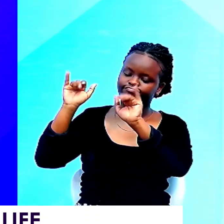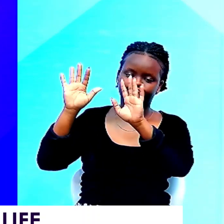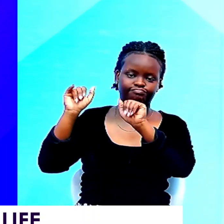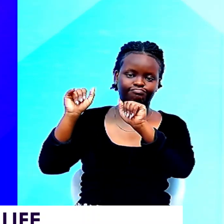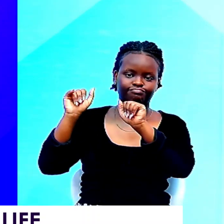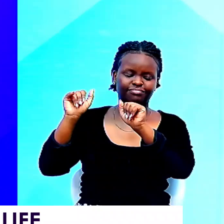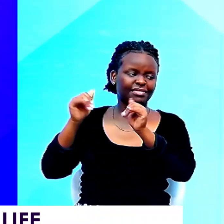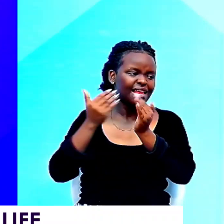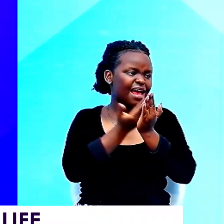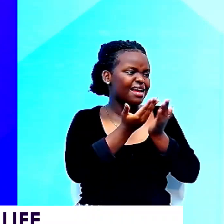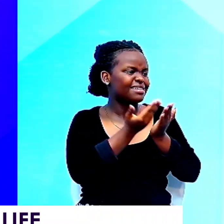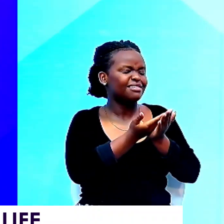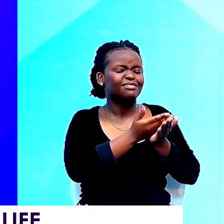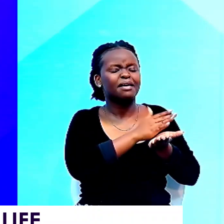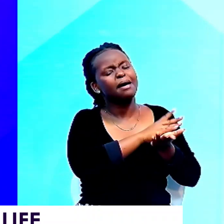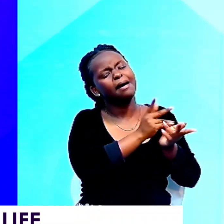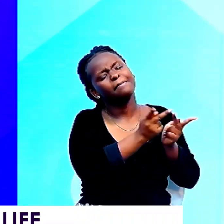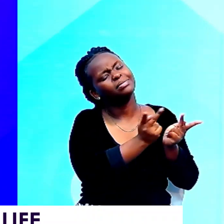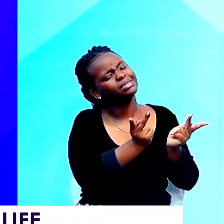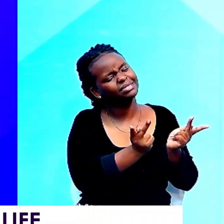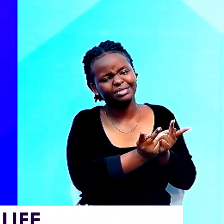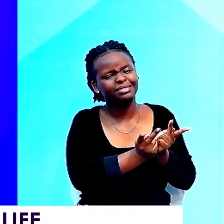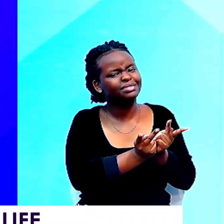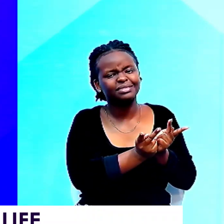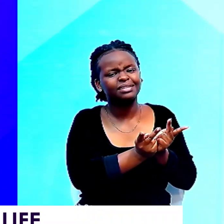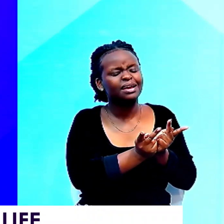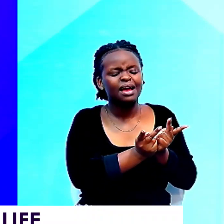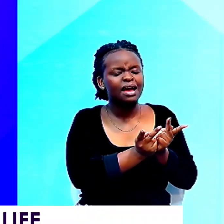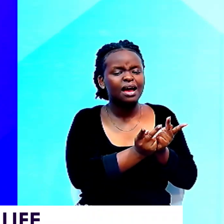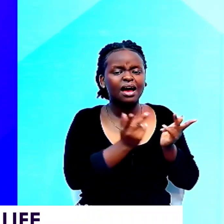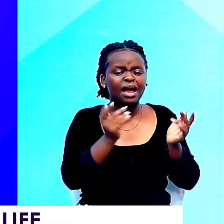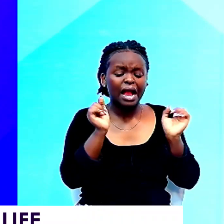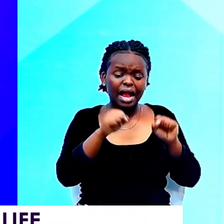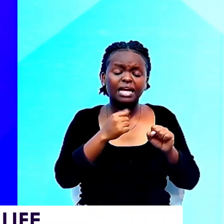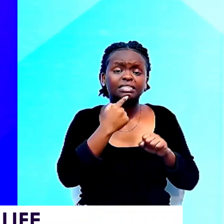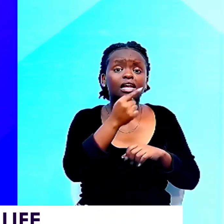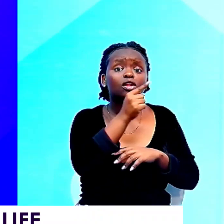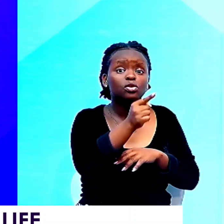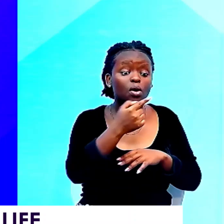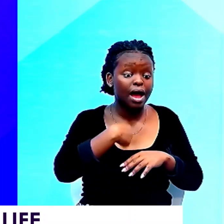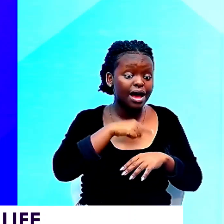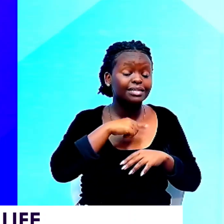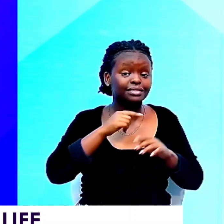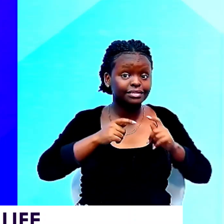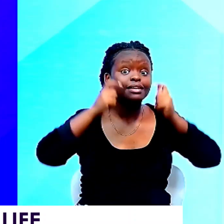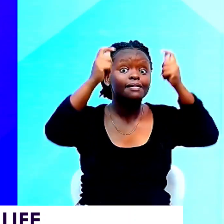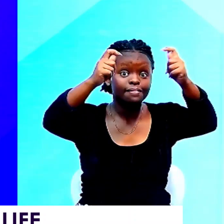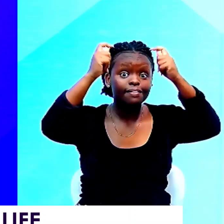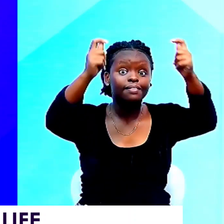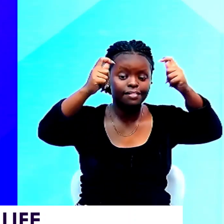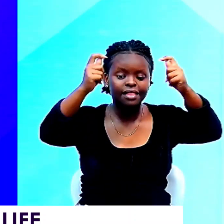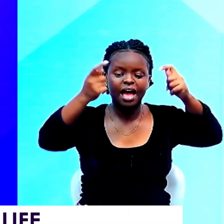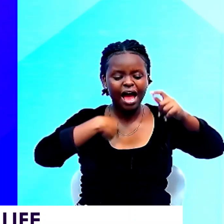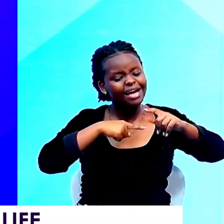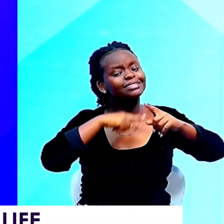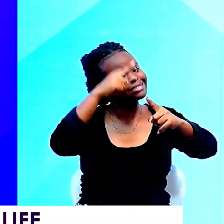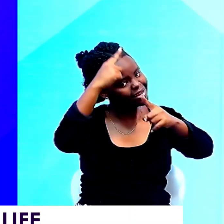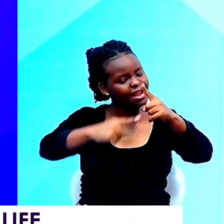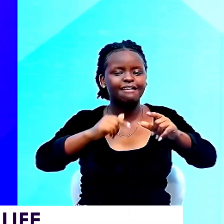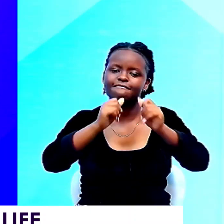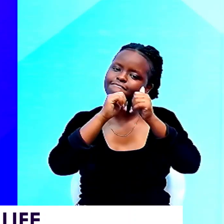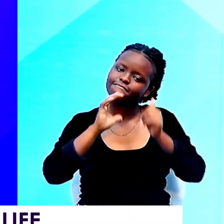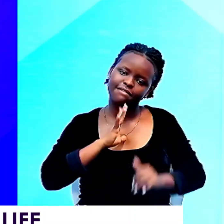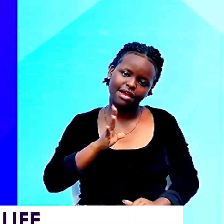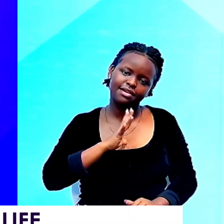wamefika mahali, allow me to use that, Yes. to a point where they can even tell you that we are coming out, even if it means we are going to meet the